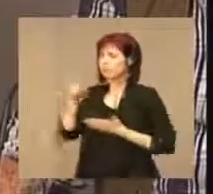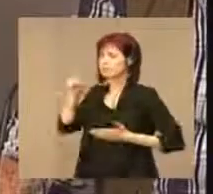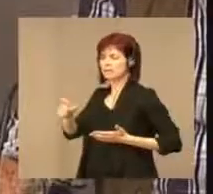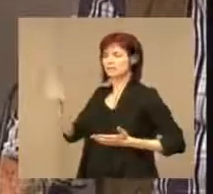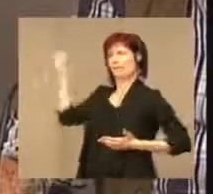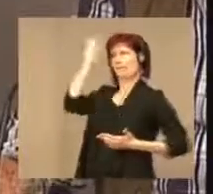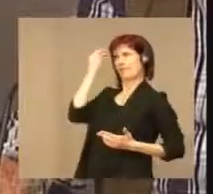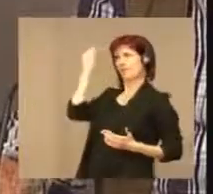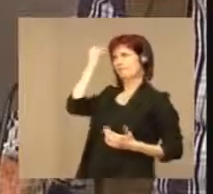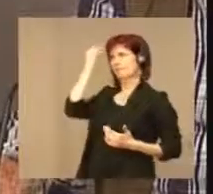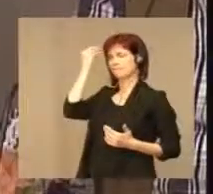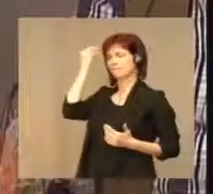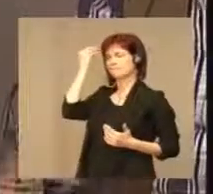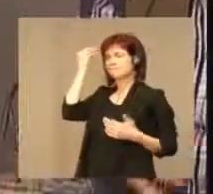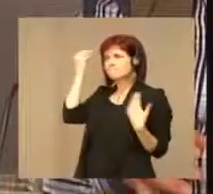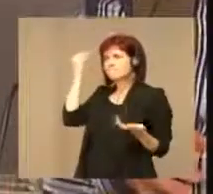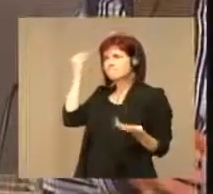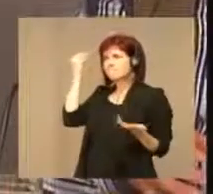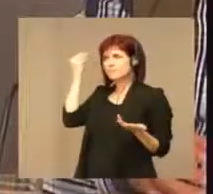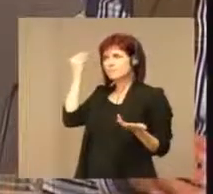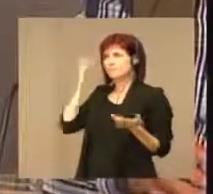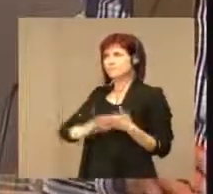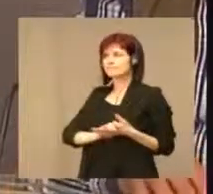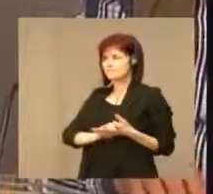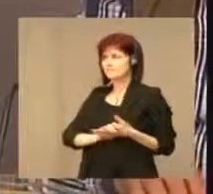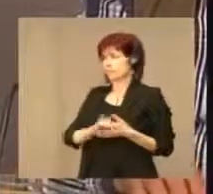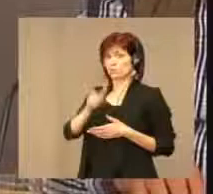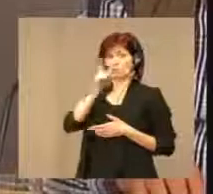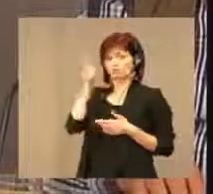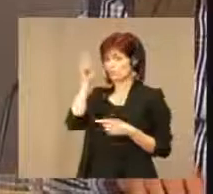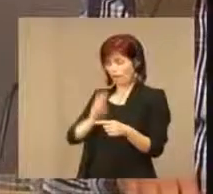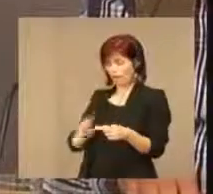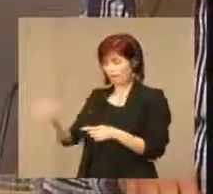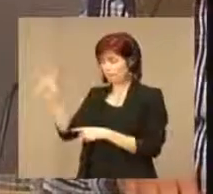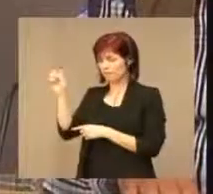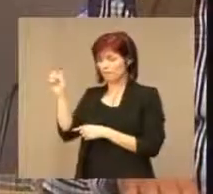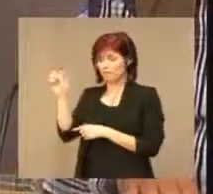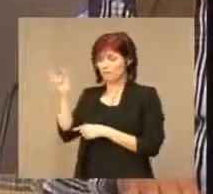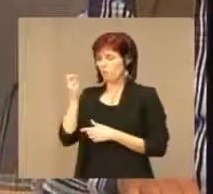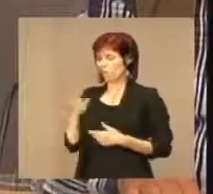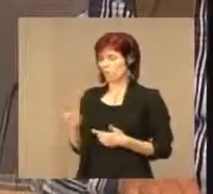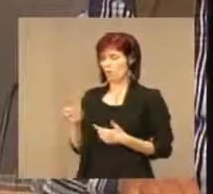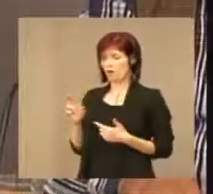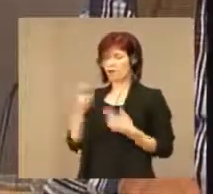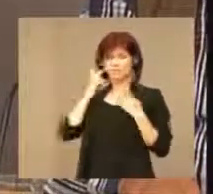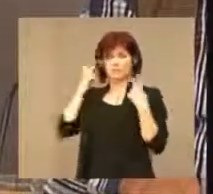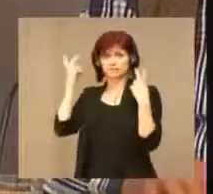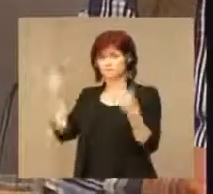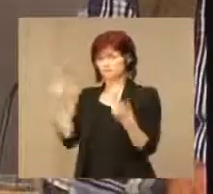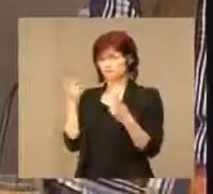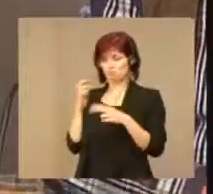about, you know, people when they travel or when they visit or when